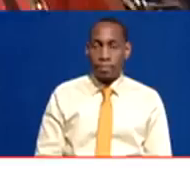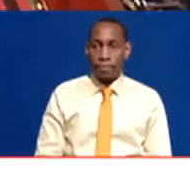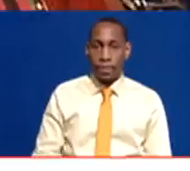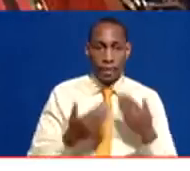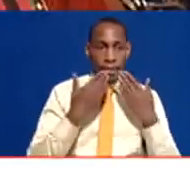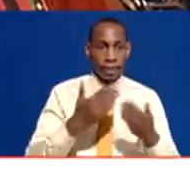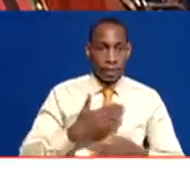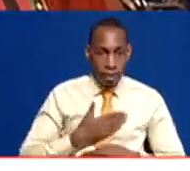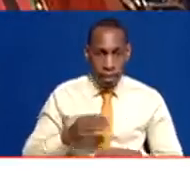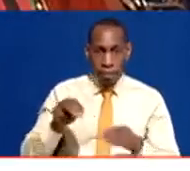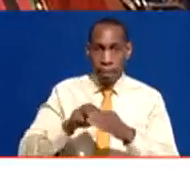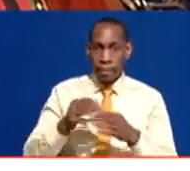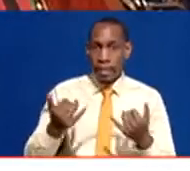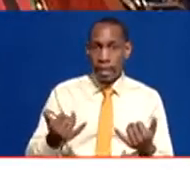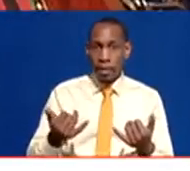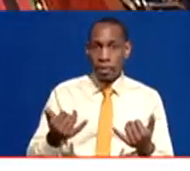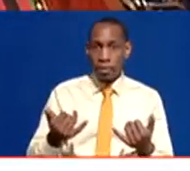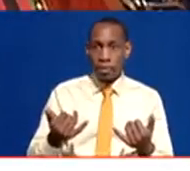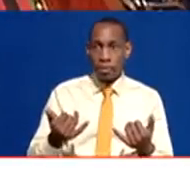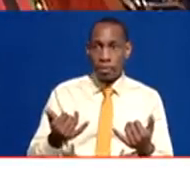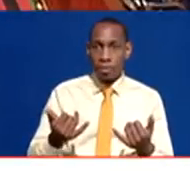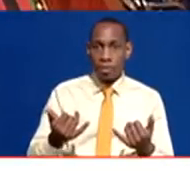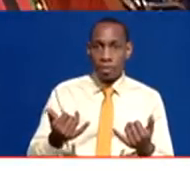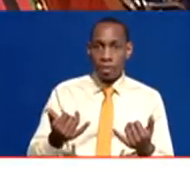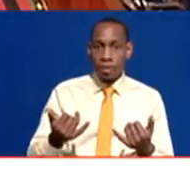Thank you, honorable members. We must salute the